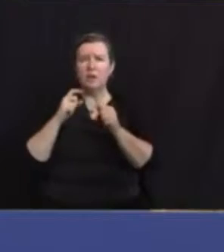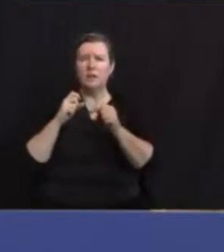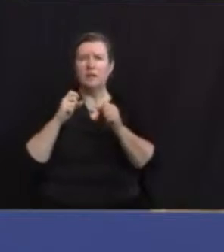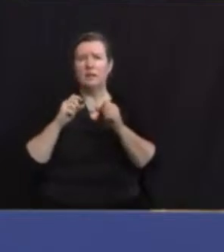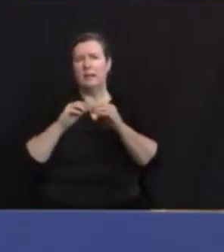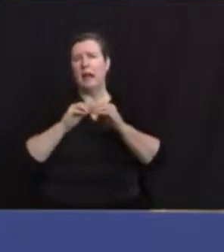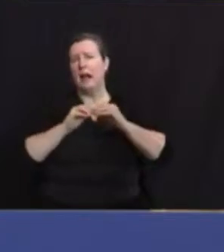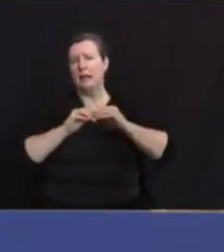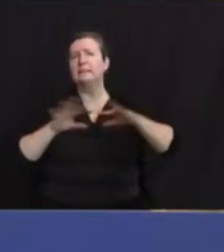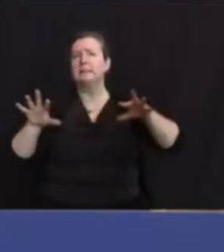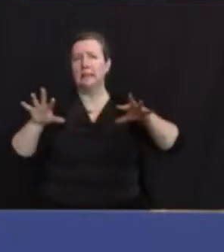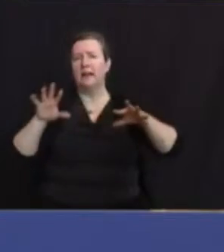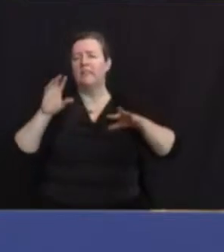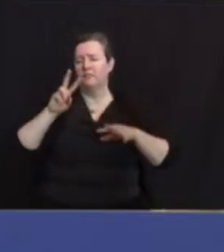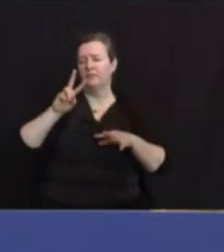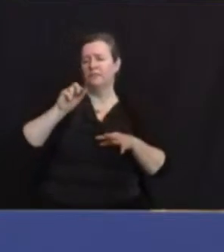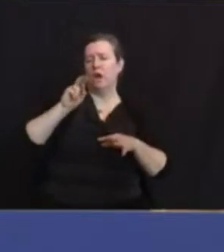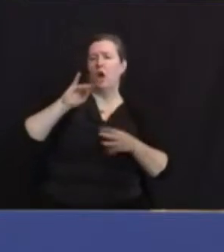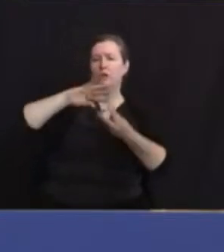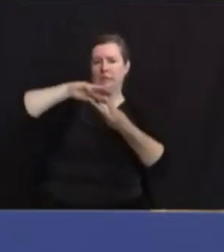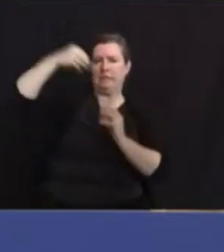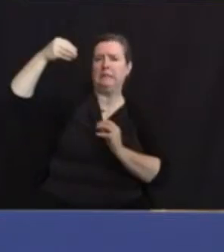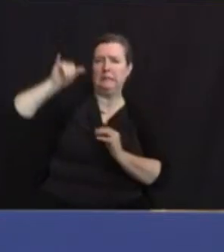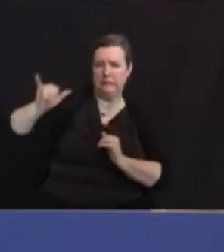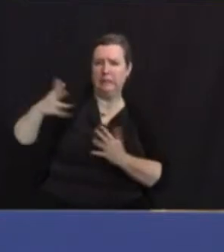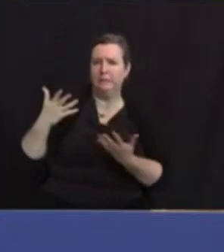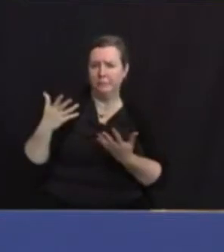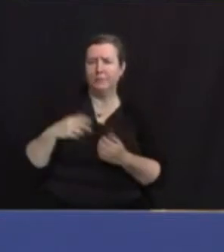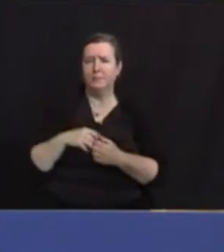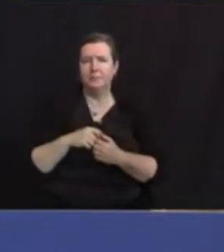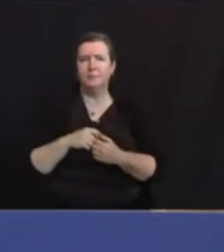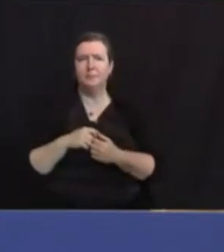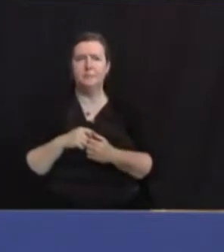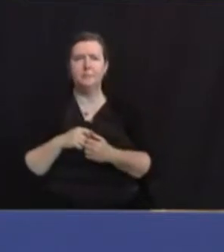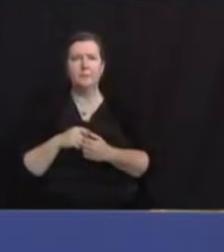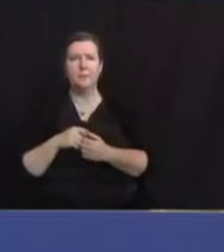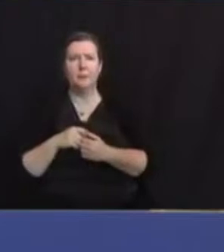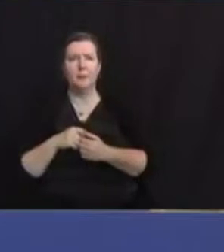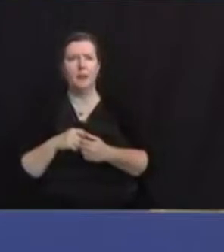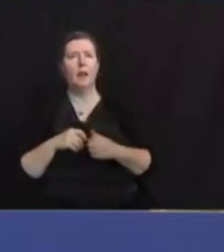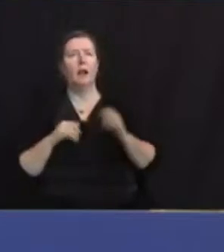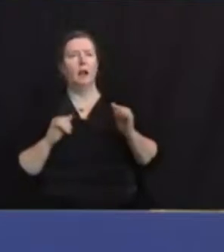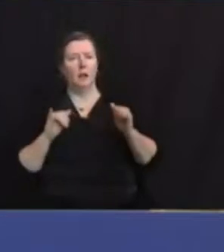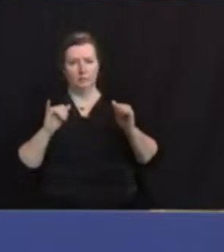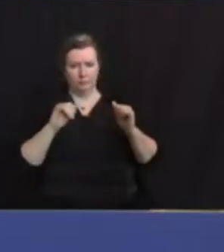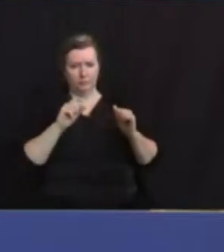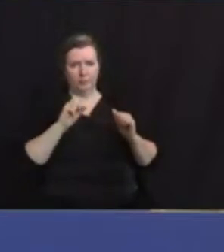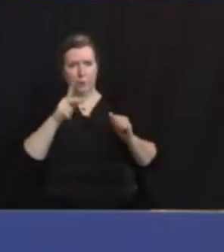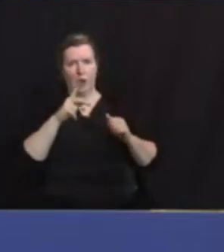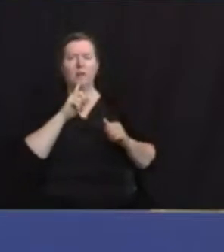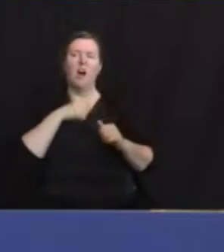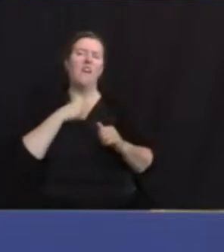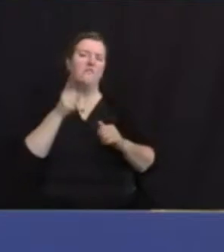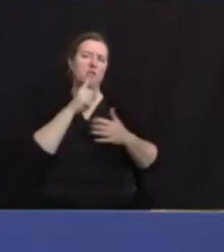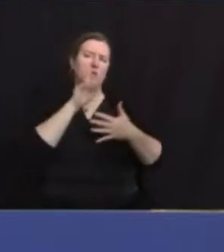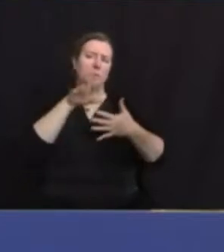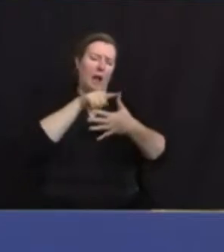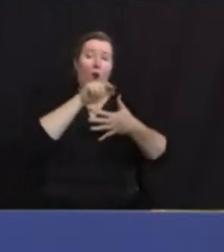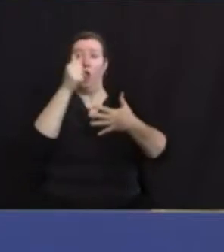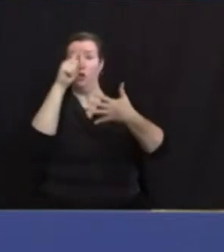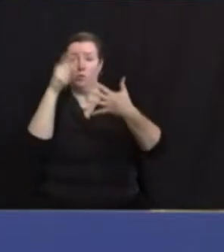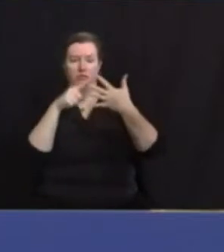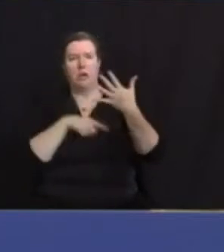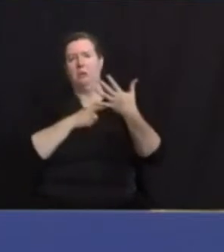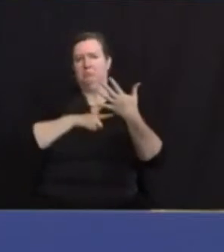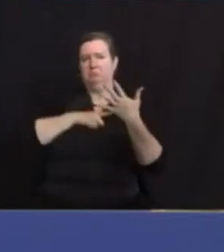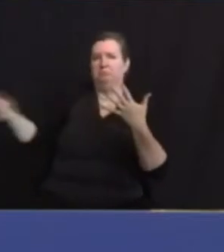found in New Jersey other than the UK one? Let me jump in, and then maybe on that last one, Eddie Bresnitz, if you could weigh